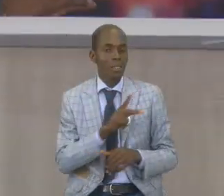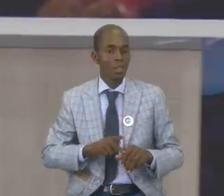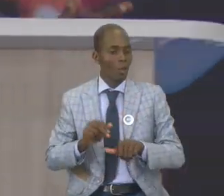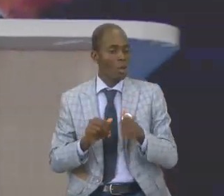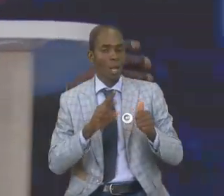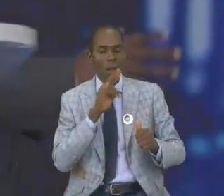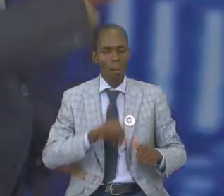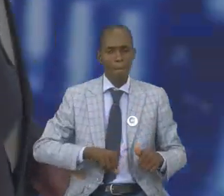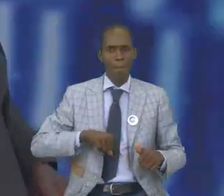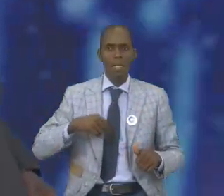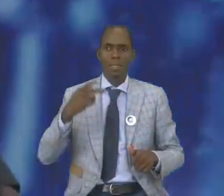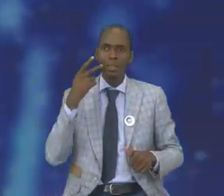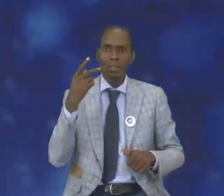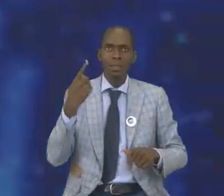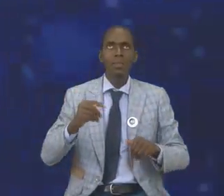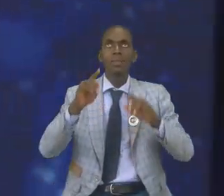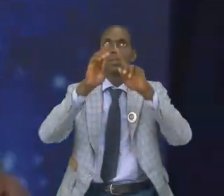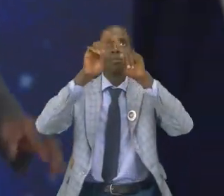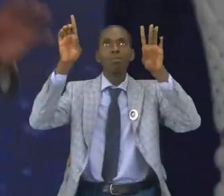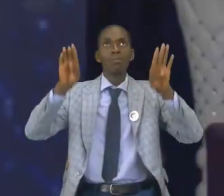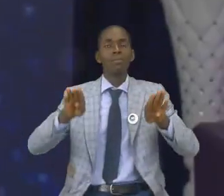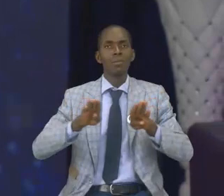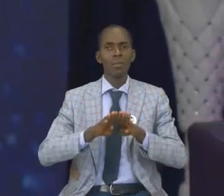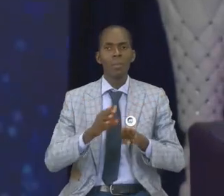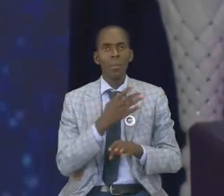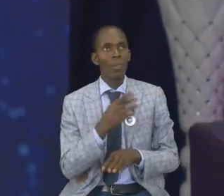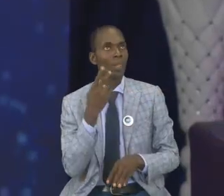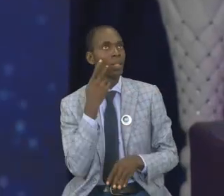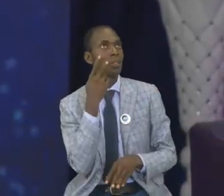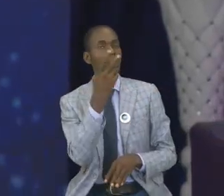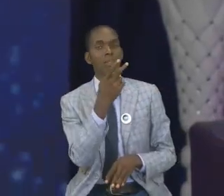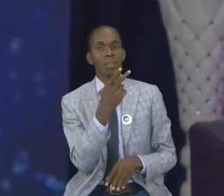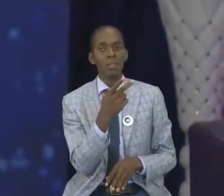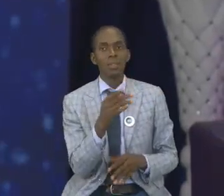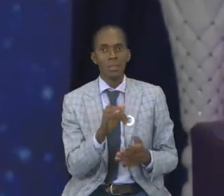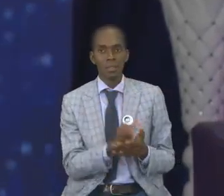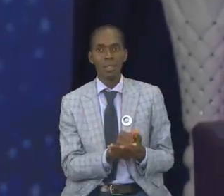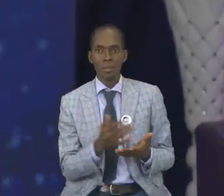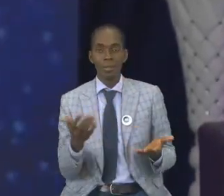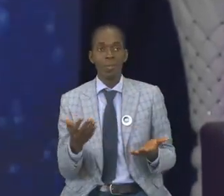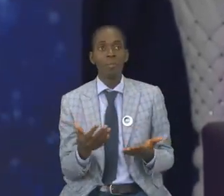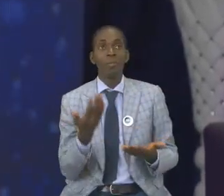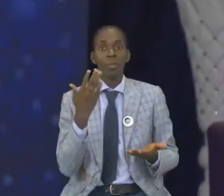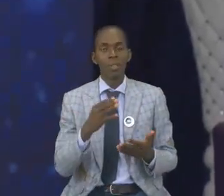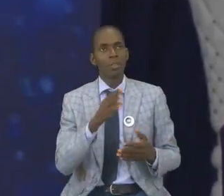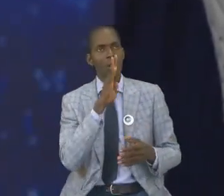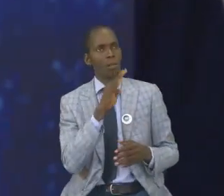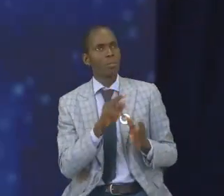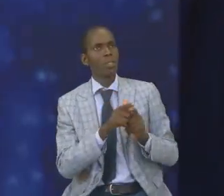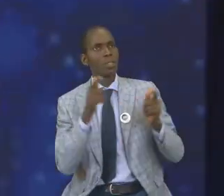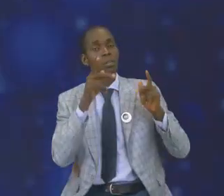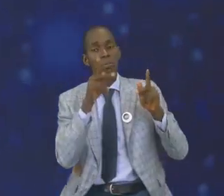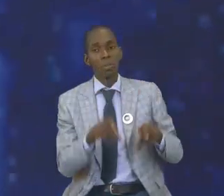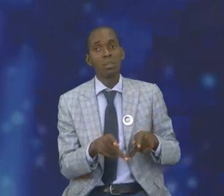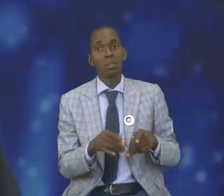the billboard and he see that, you know, that hero who actually might be a zero in his personal life, might